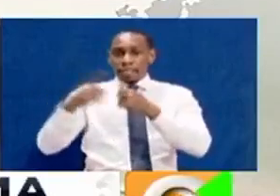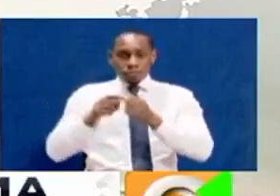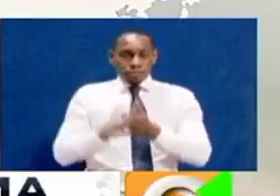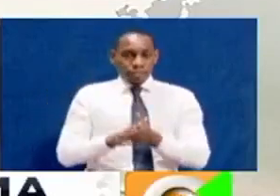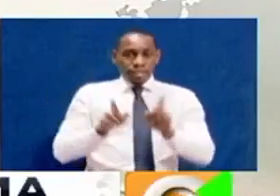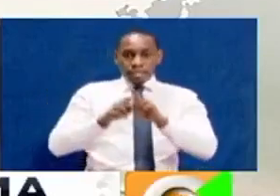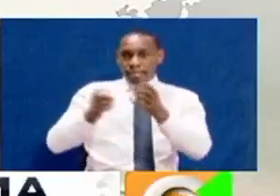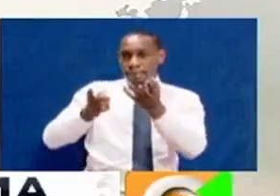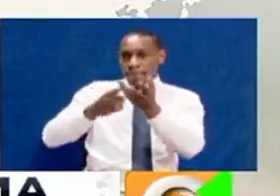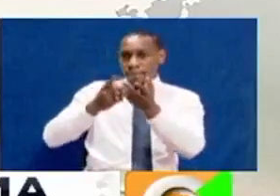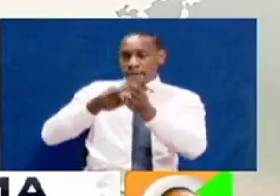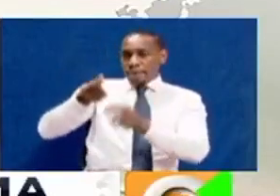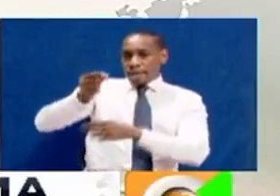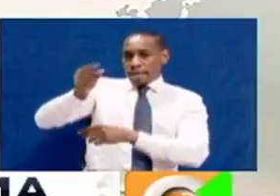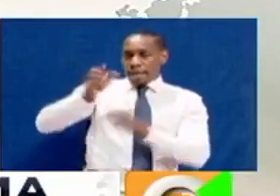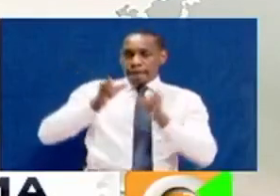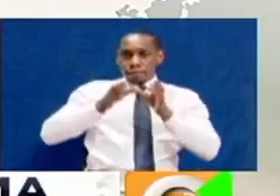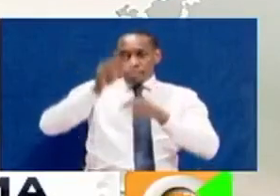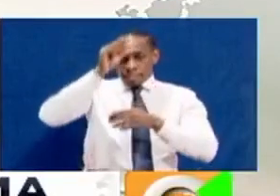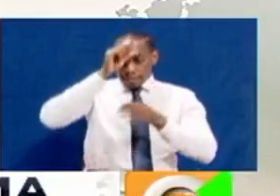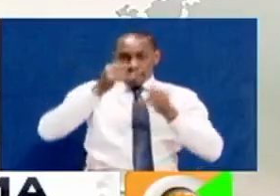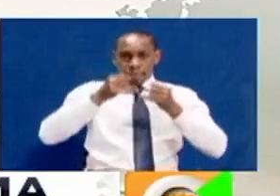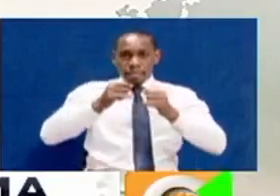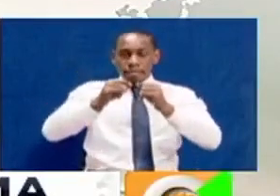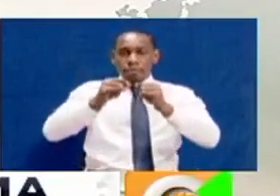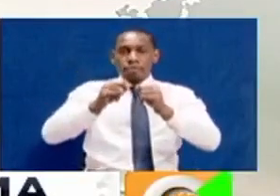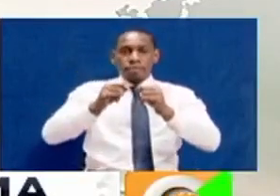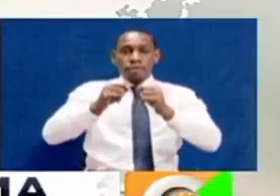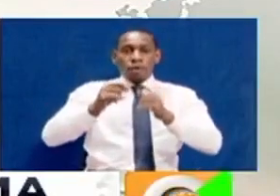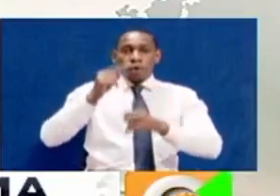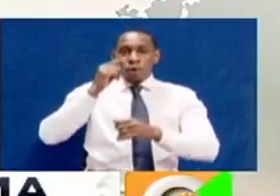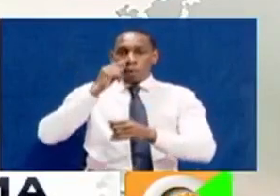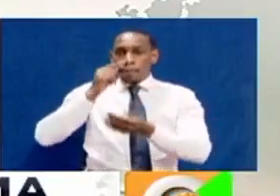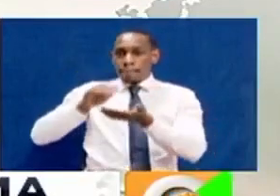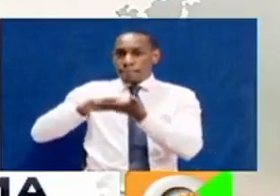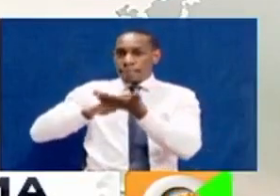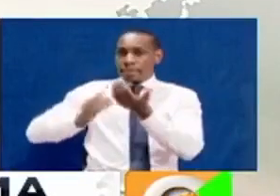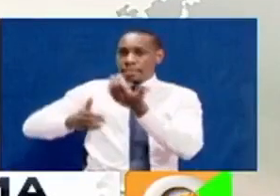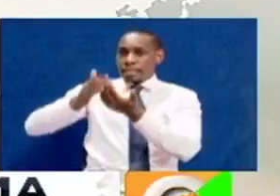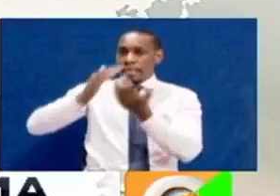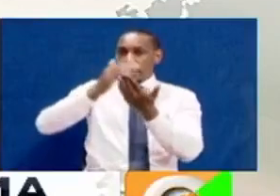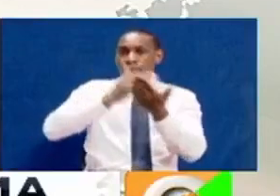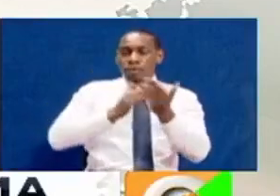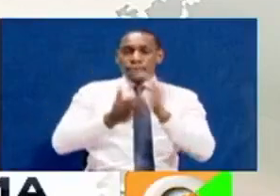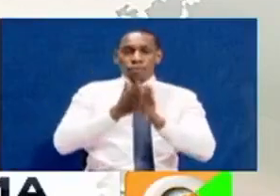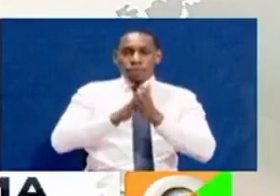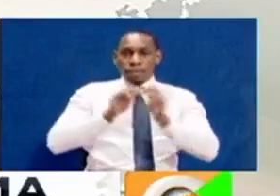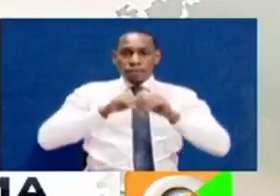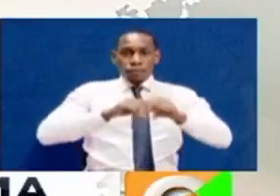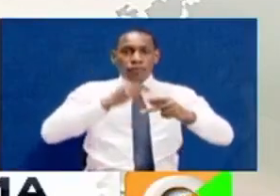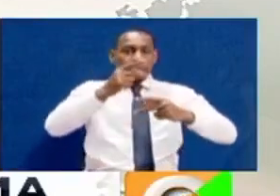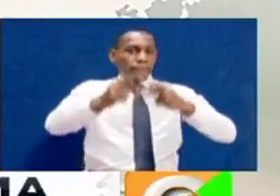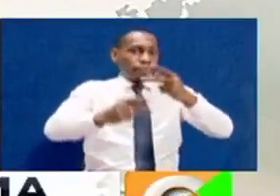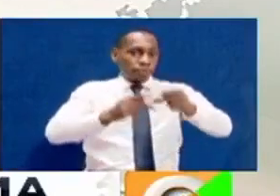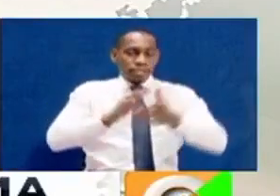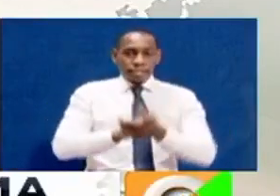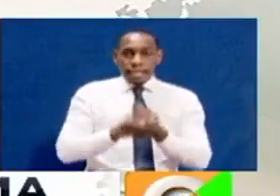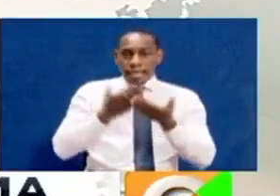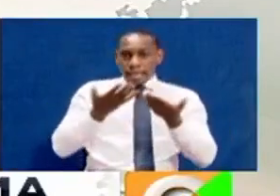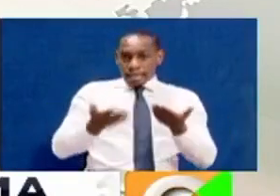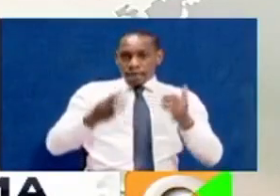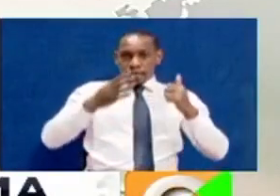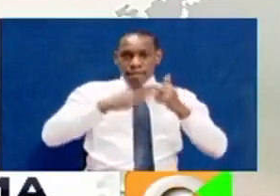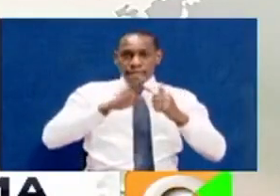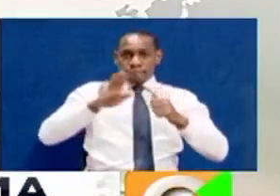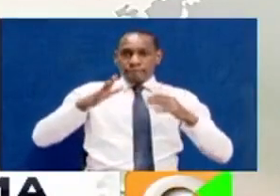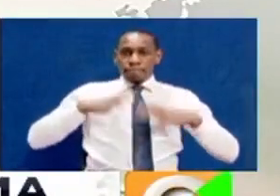spike in numbers now forcing the government to implement a rushed home-based care program without adhering to the laid-out protocol. Already